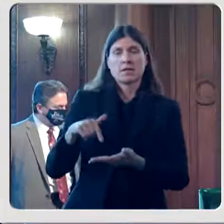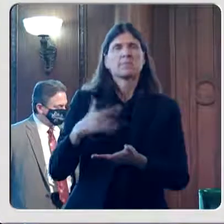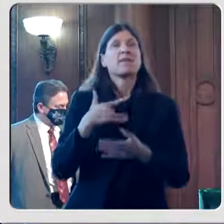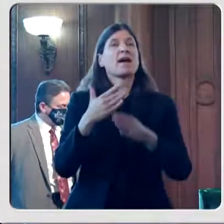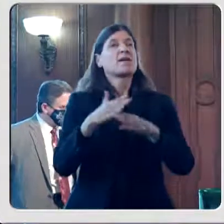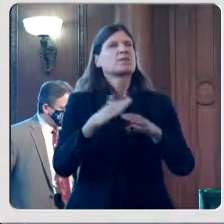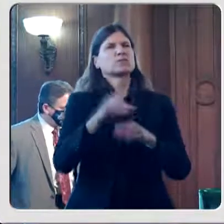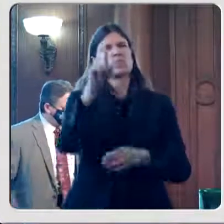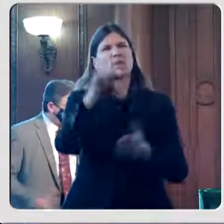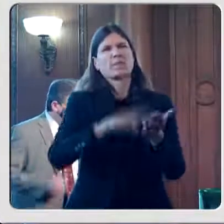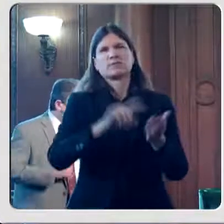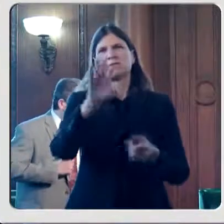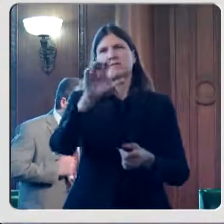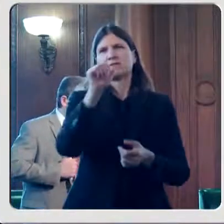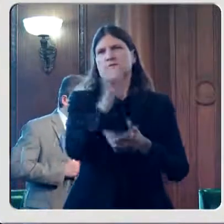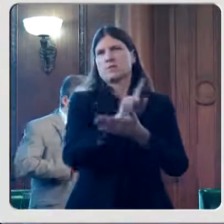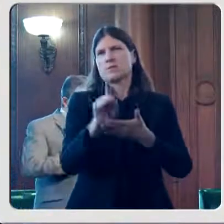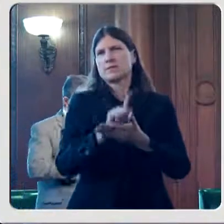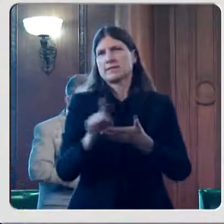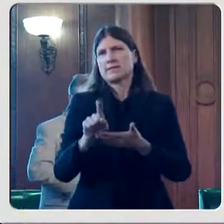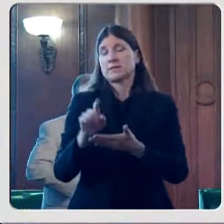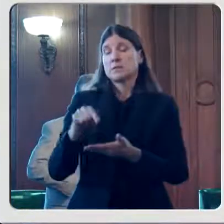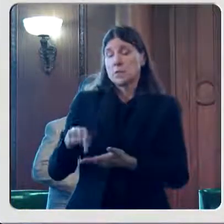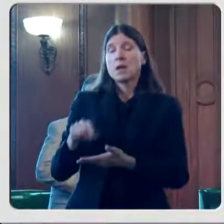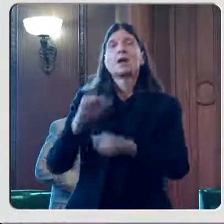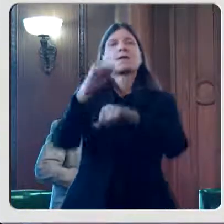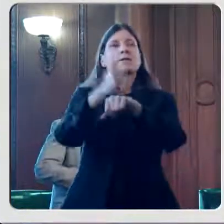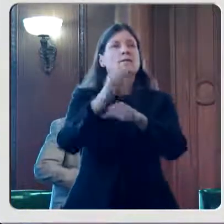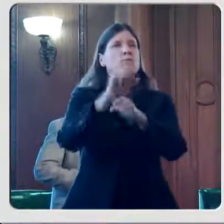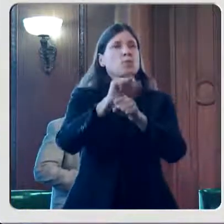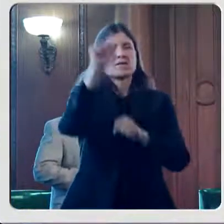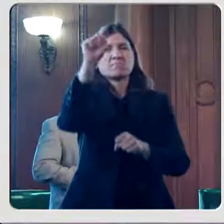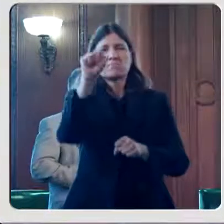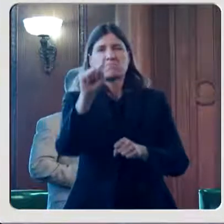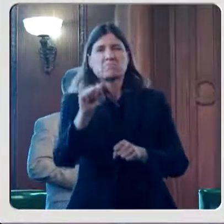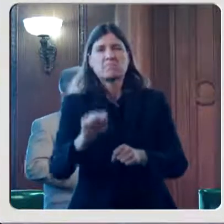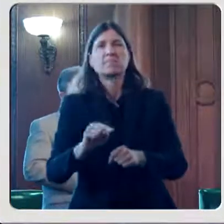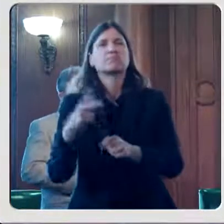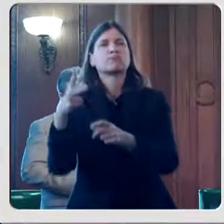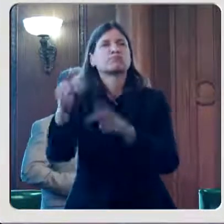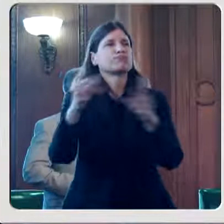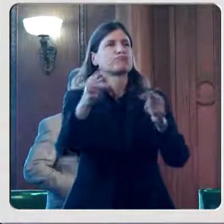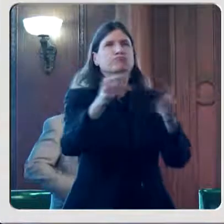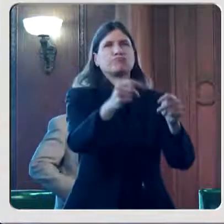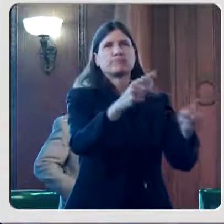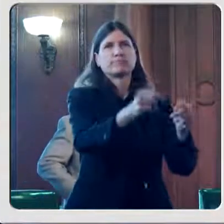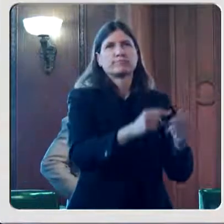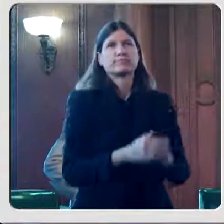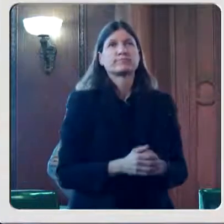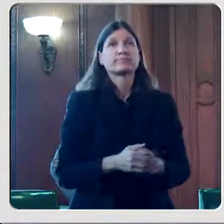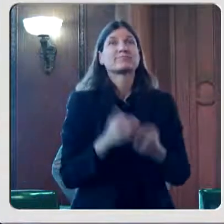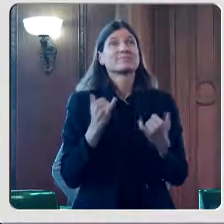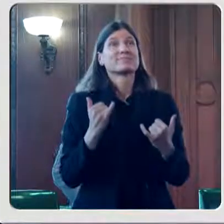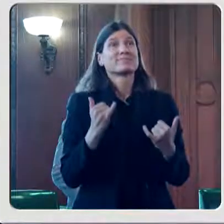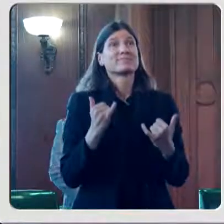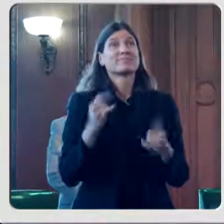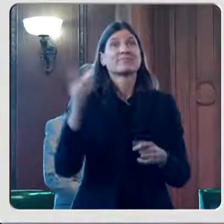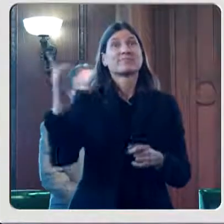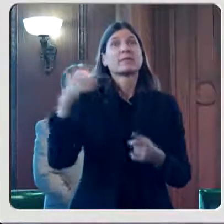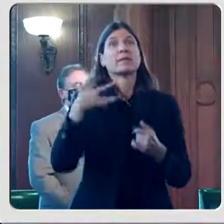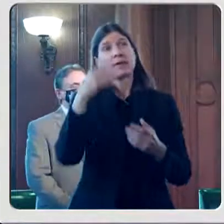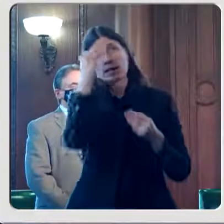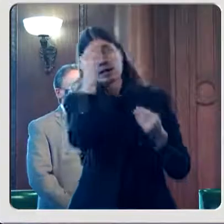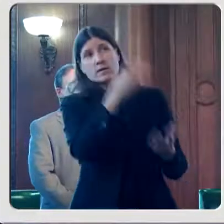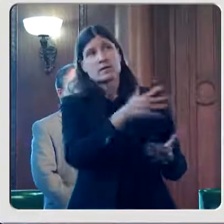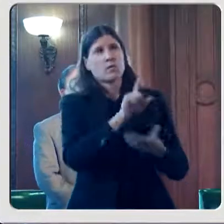more transparent and supported. So we will generally get word the week prior that we will receive the